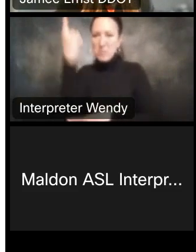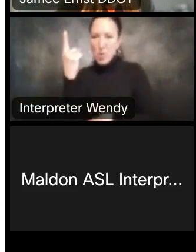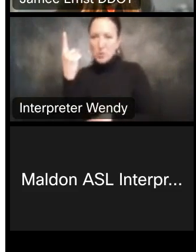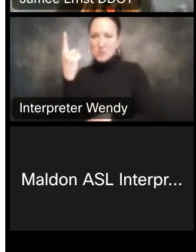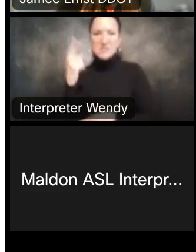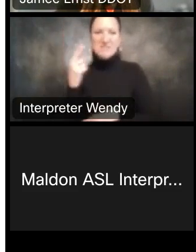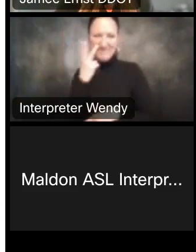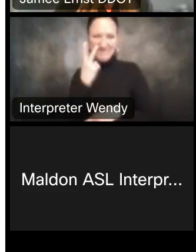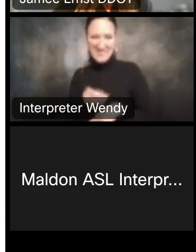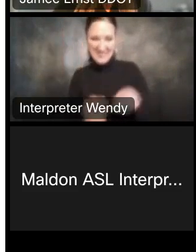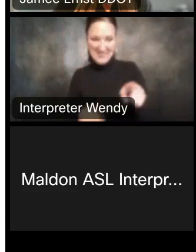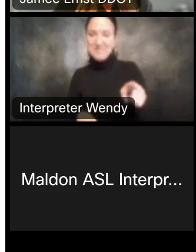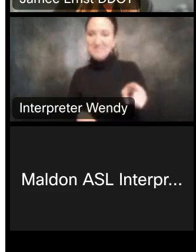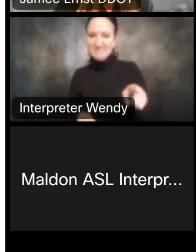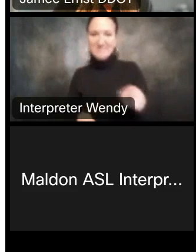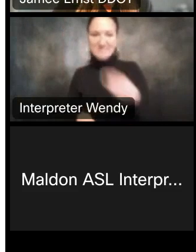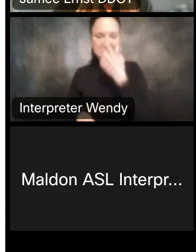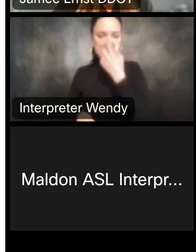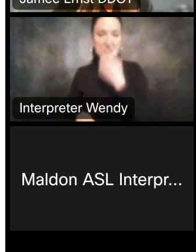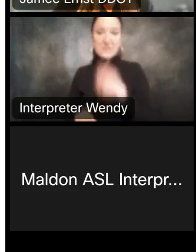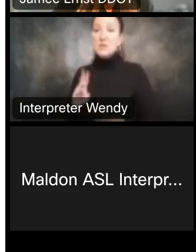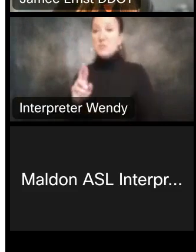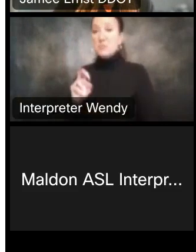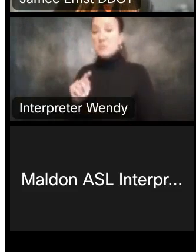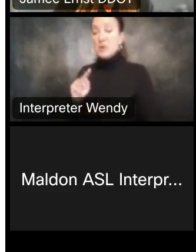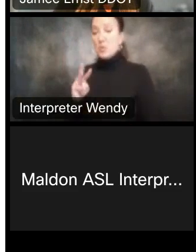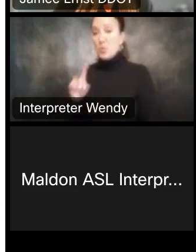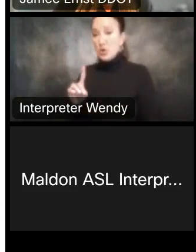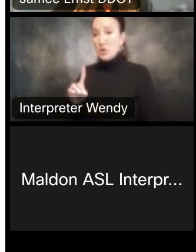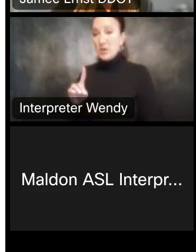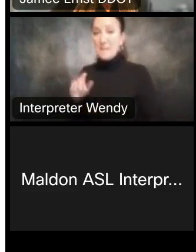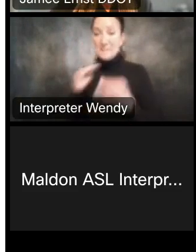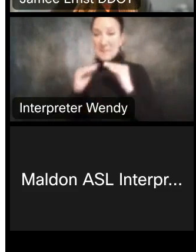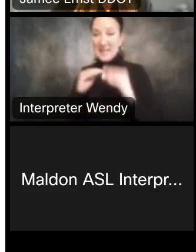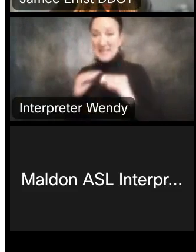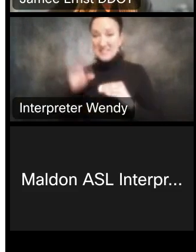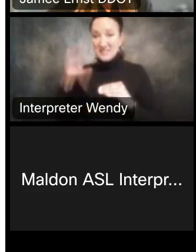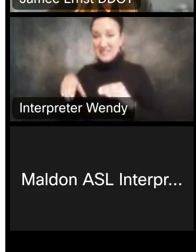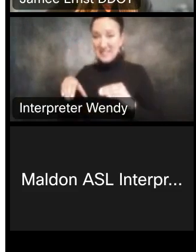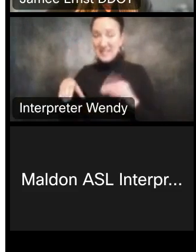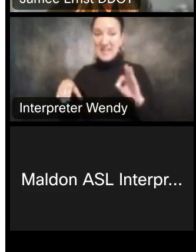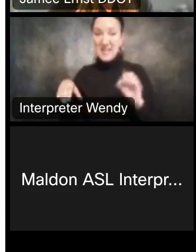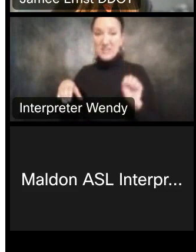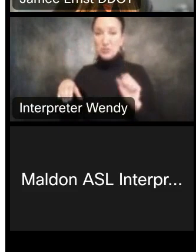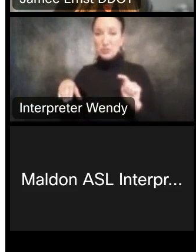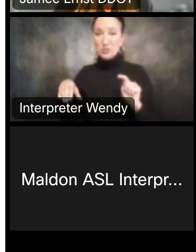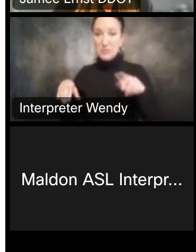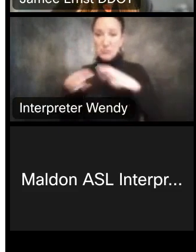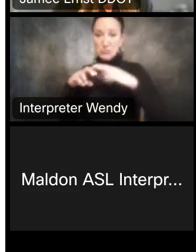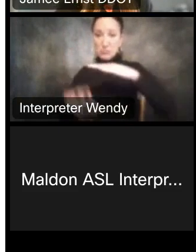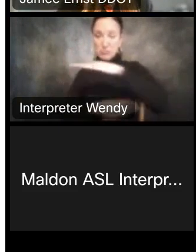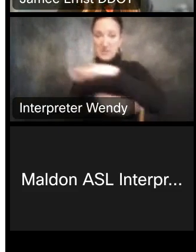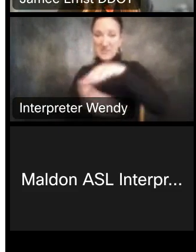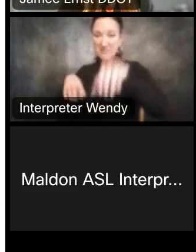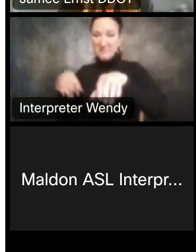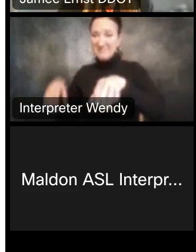see in the photos by the Brentwood Maintenance Facility and the 9th Street Bridge. There are also several sections of the corridor that are missing